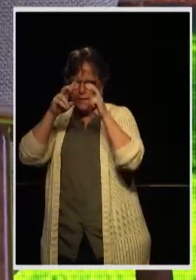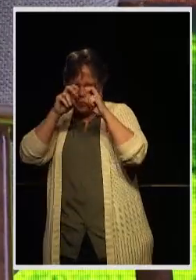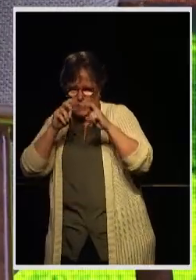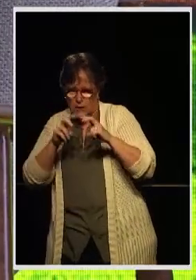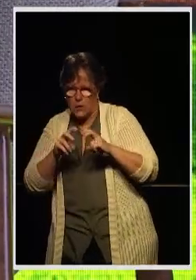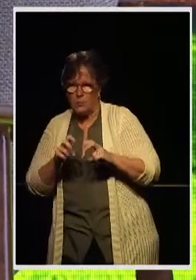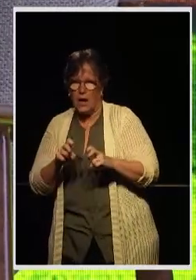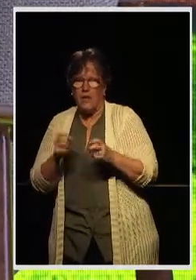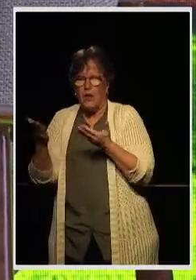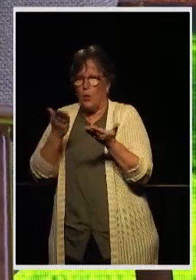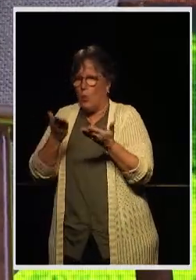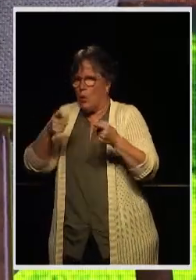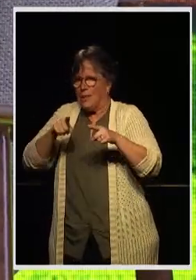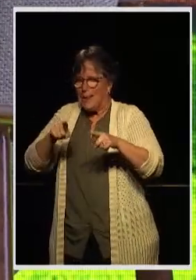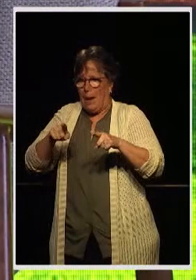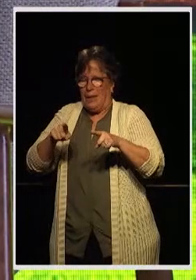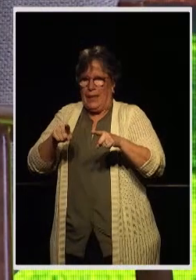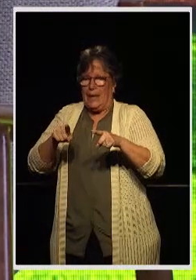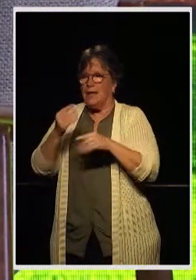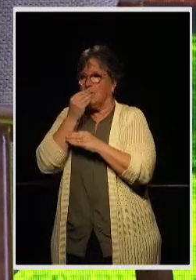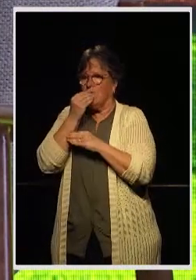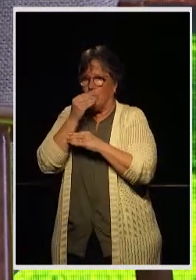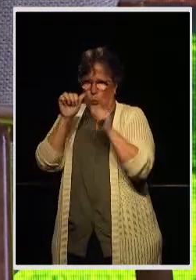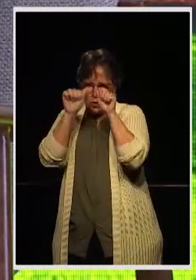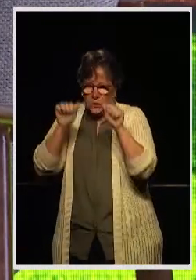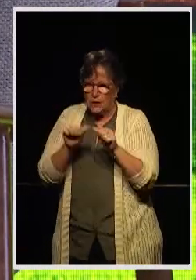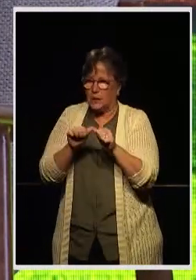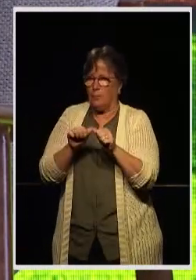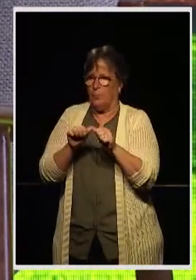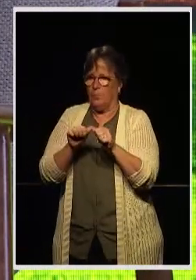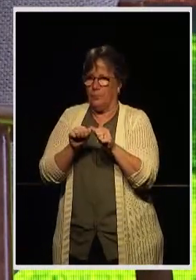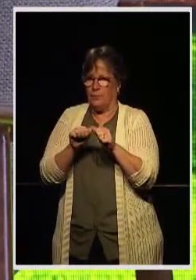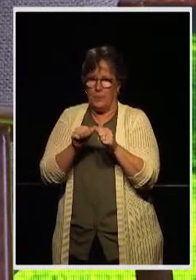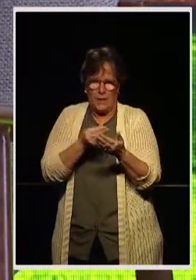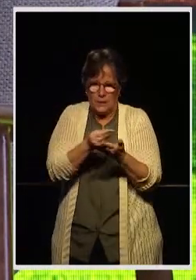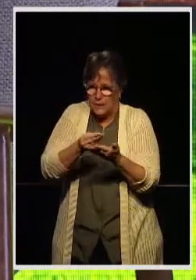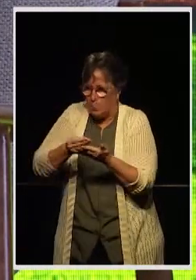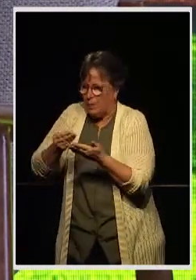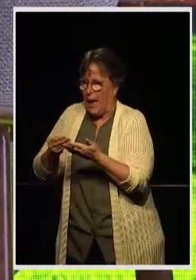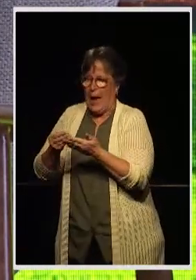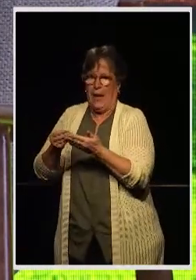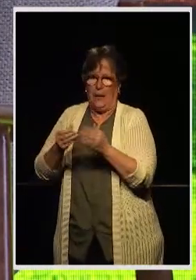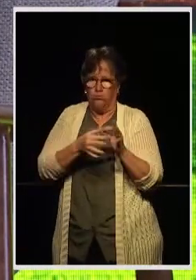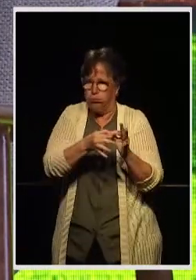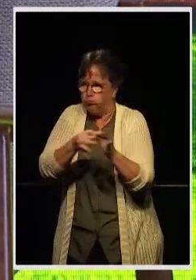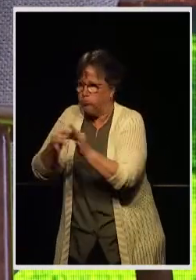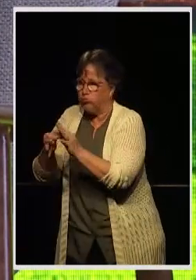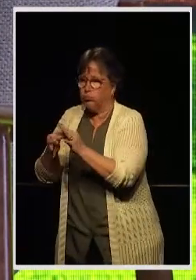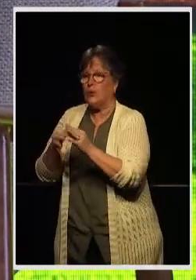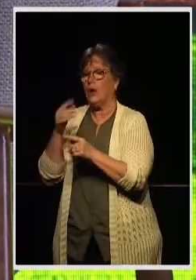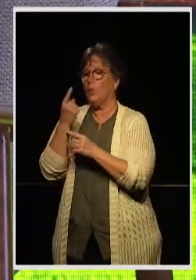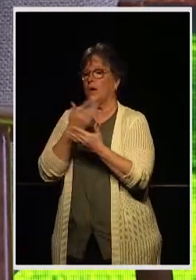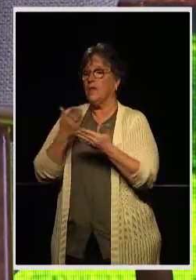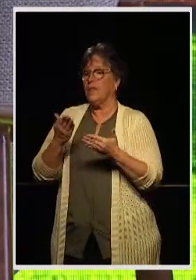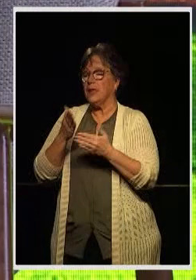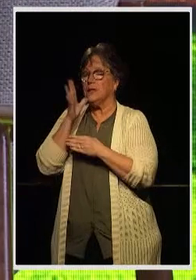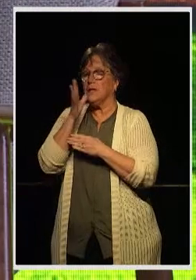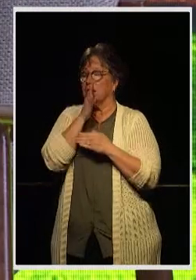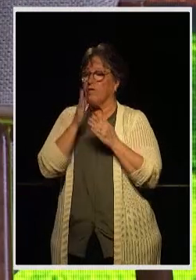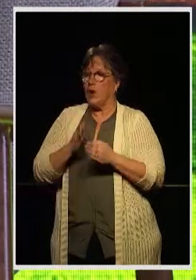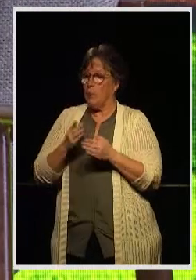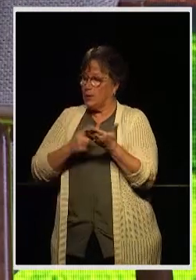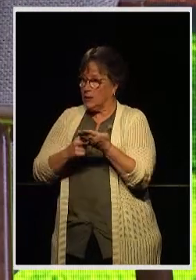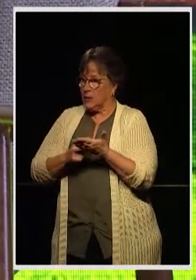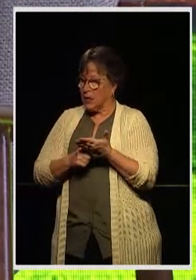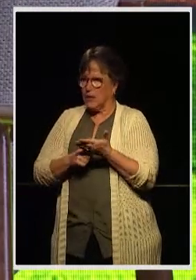supply chain, the whole food system. And one of the things that farmers and growers talked about was the adoption of